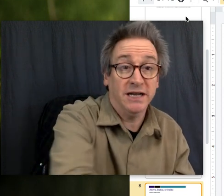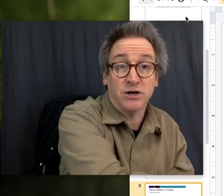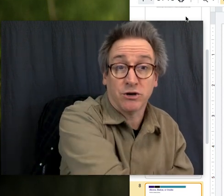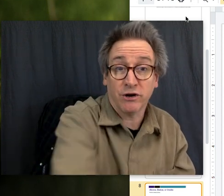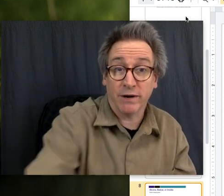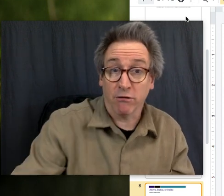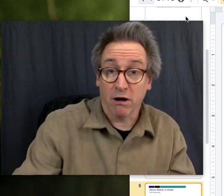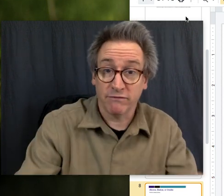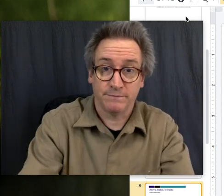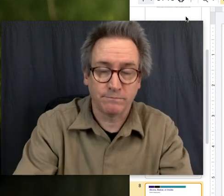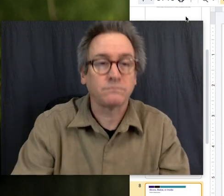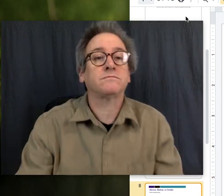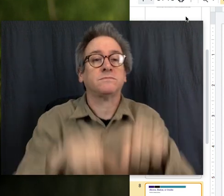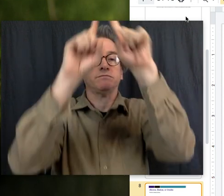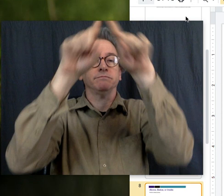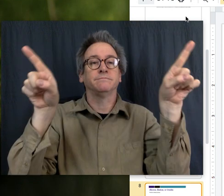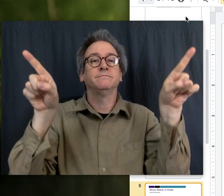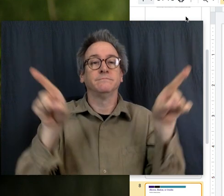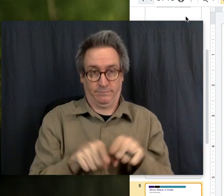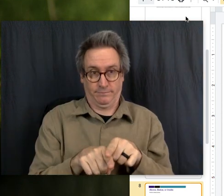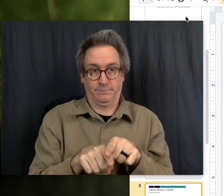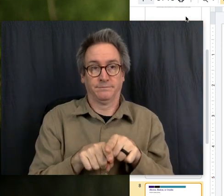someone needs to turn their ringer off.